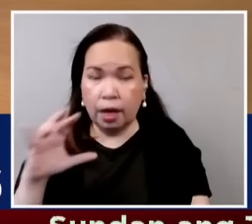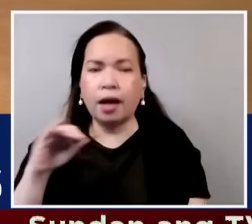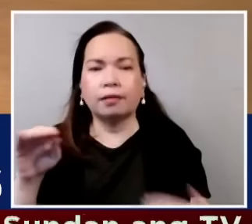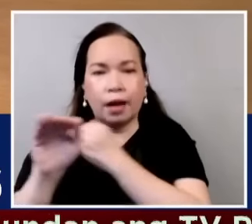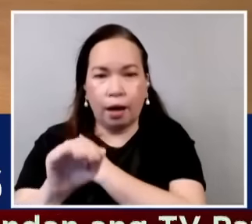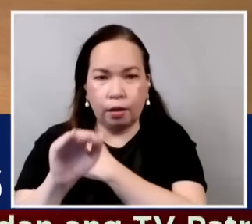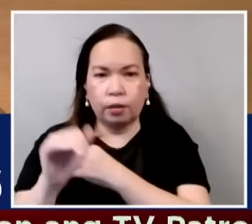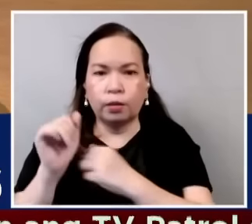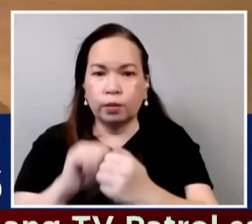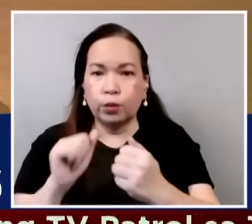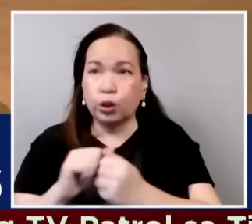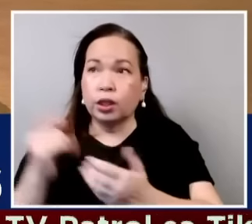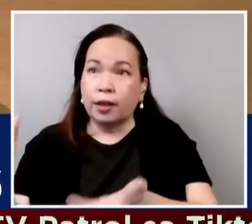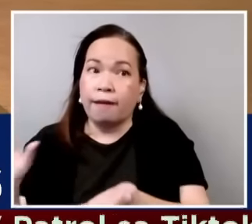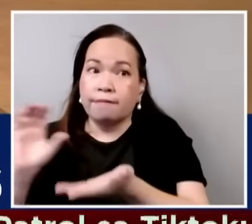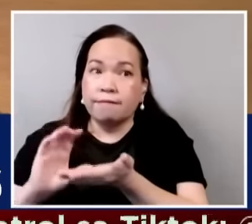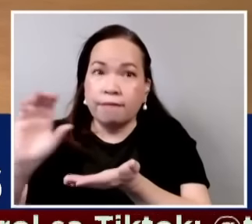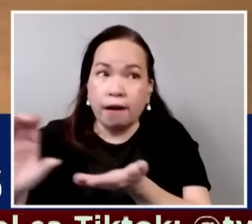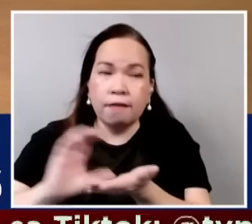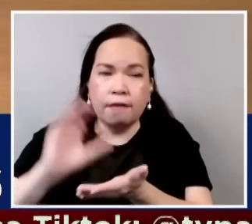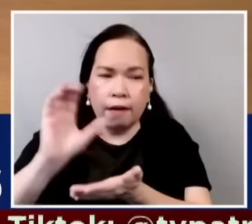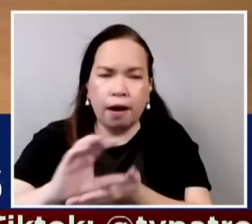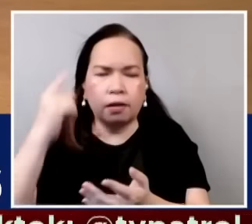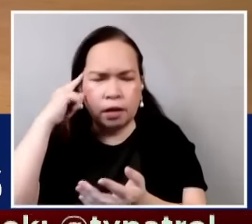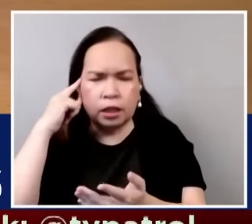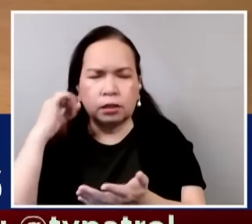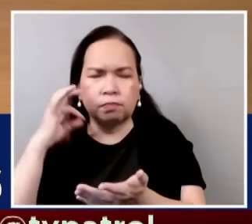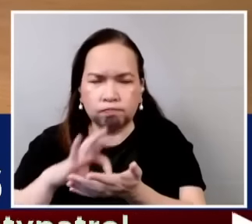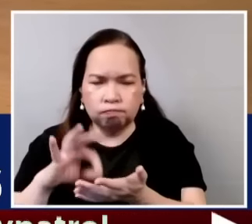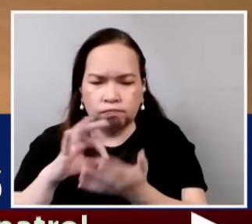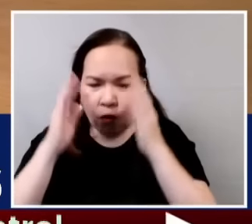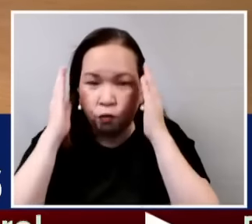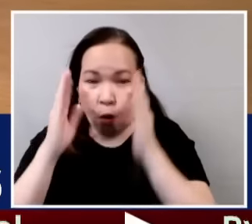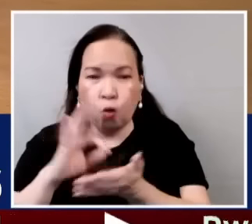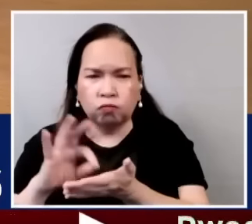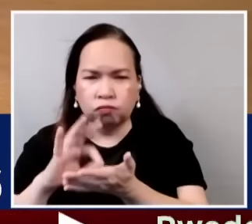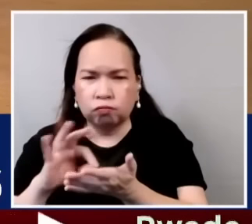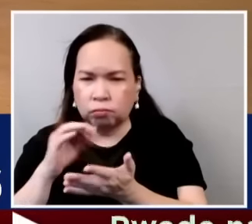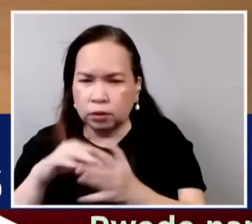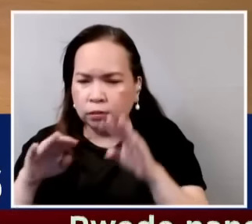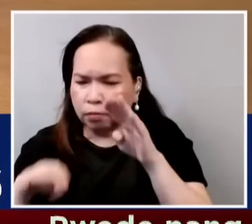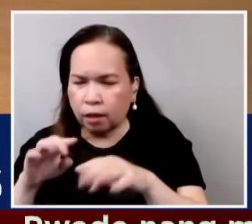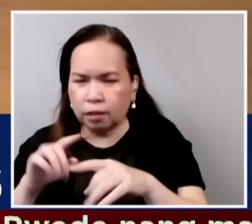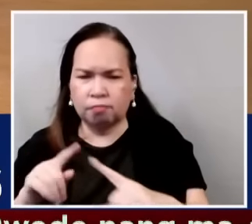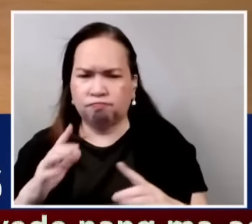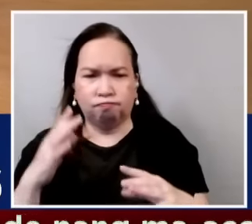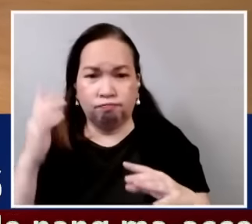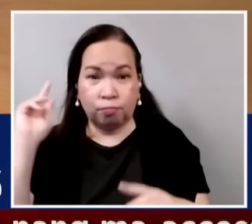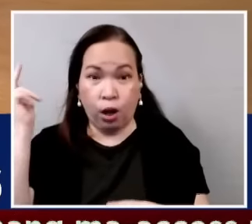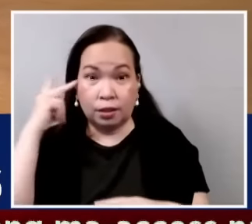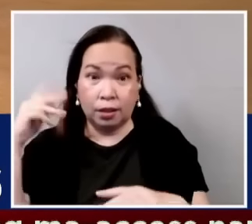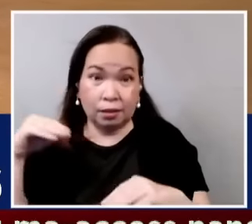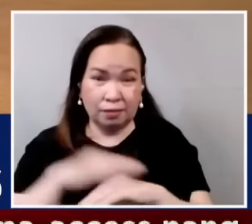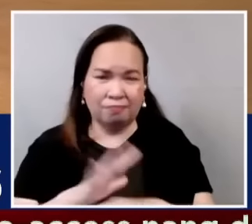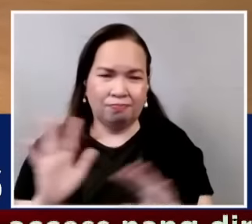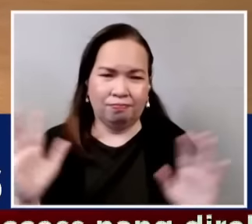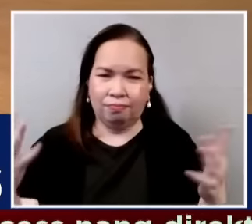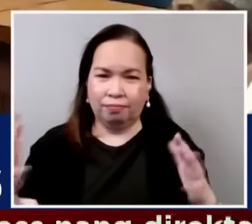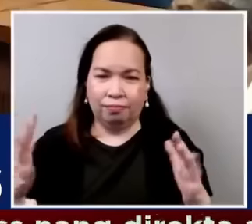decisions will be based on financial considerations alone, absent any political influence.